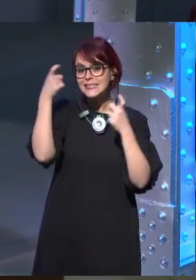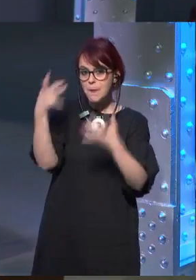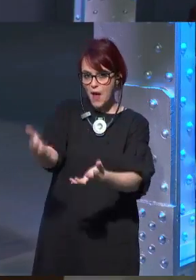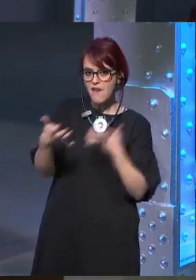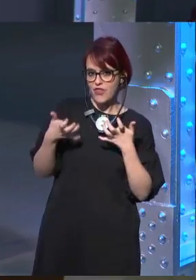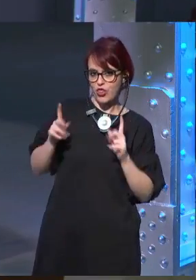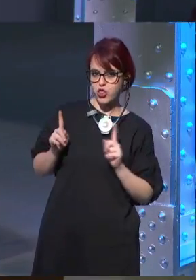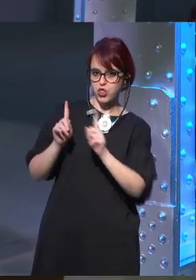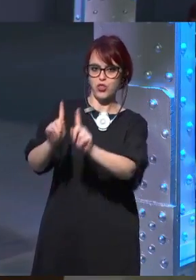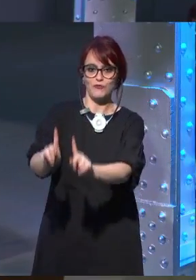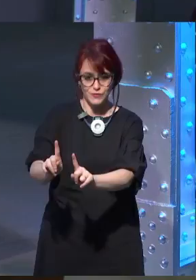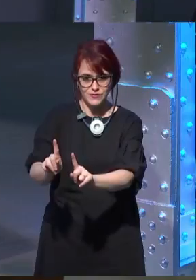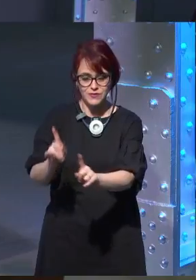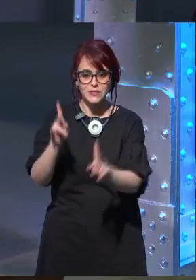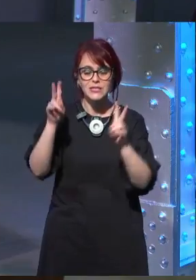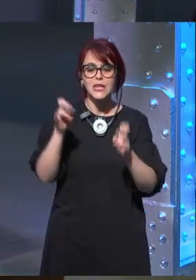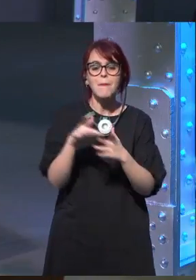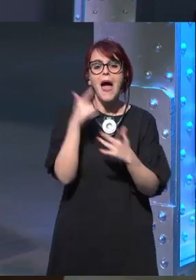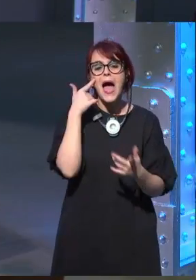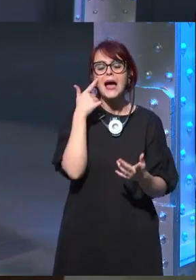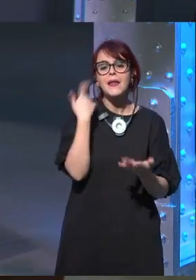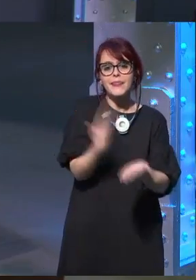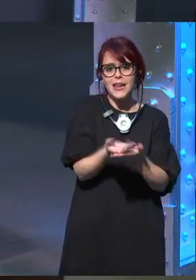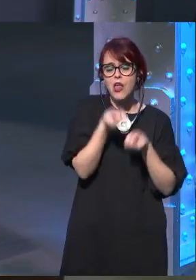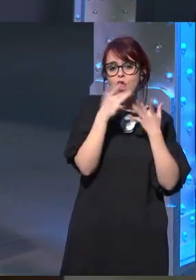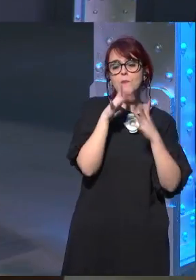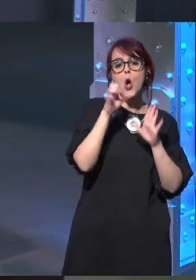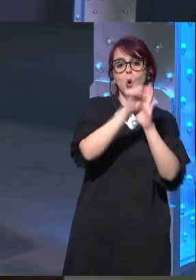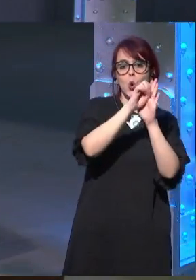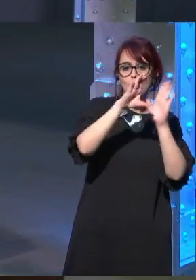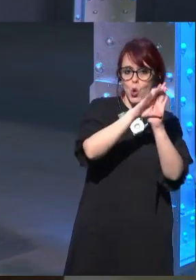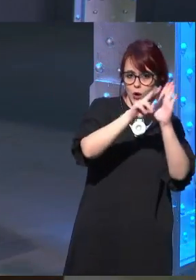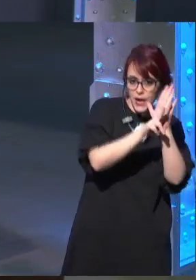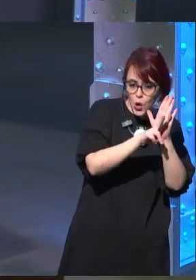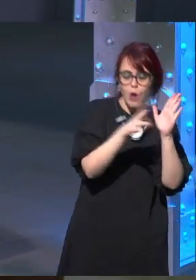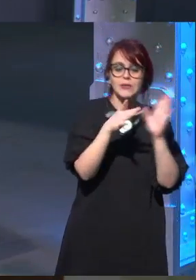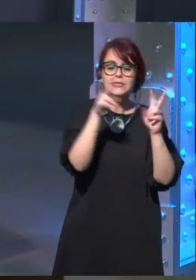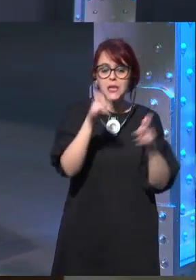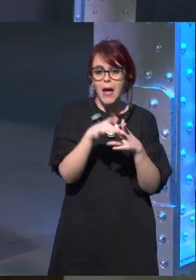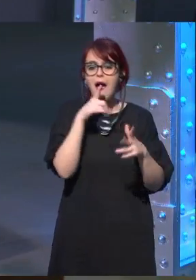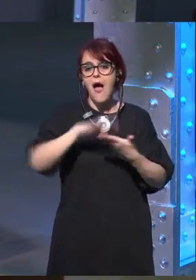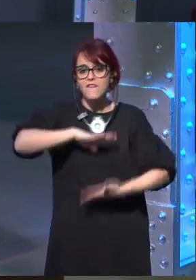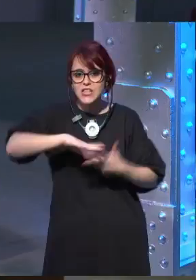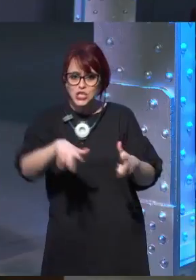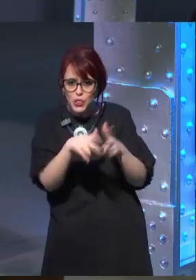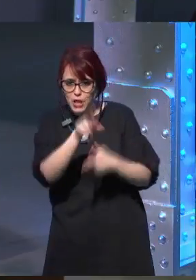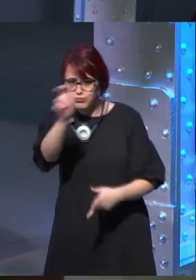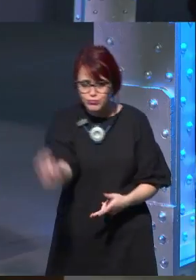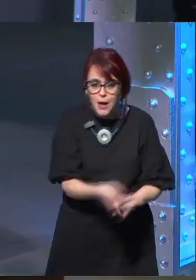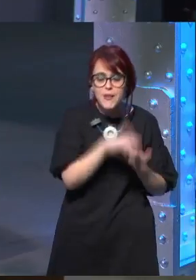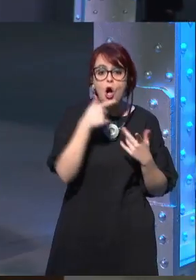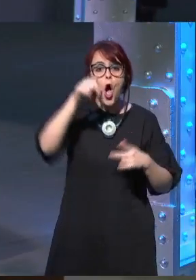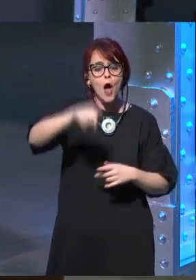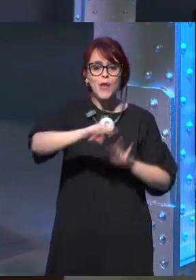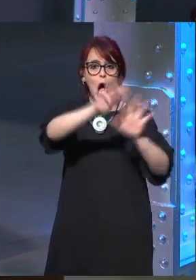impact statements are huge. And I don't care if it's on social media, your resume, everywhere. Talk about, spent 8 hours today at